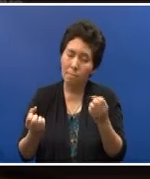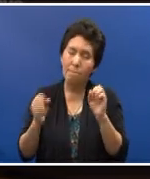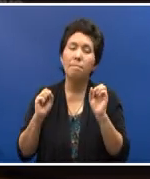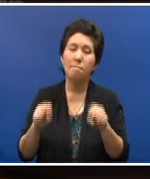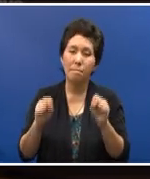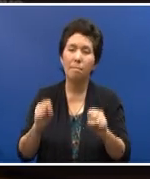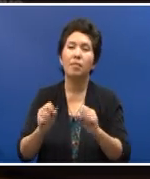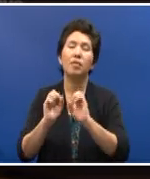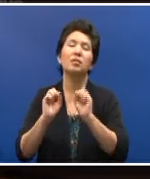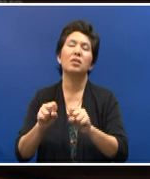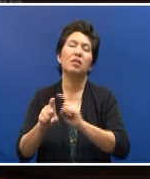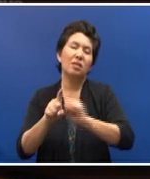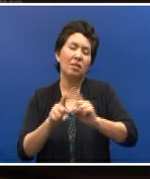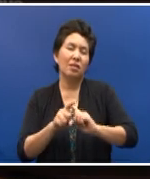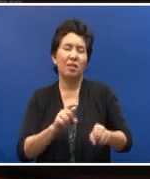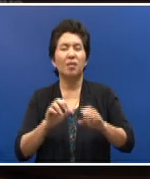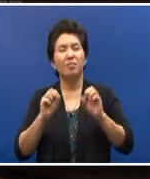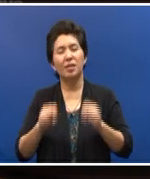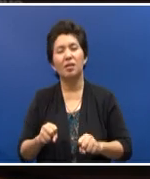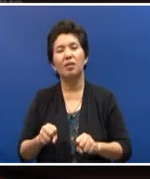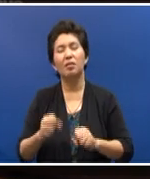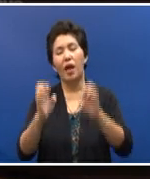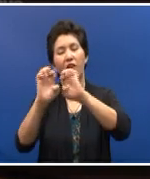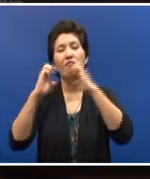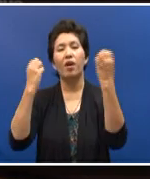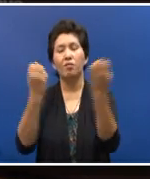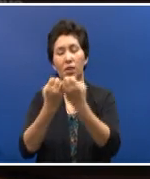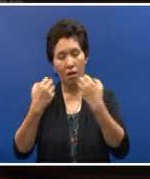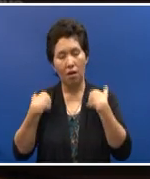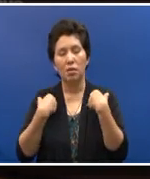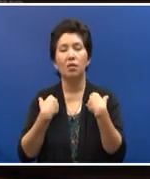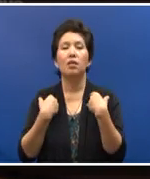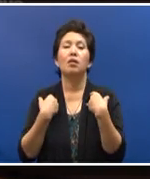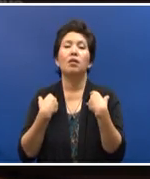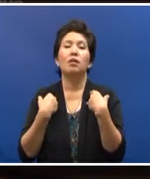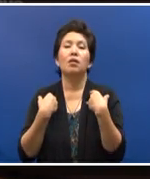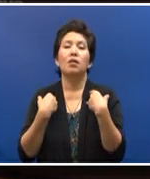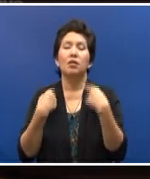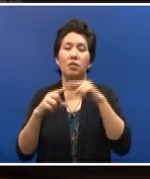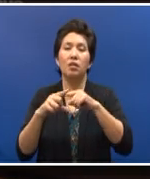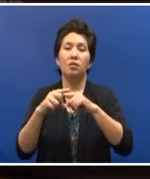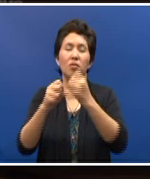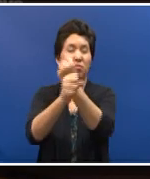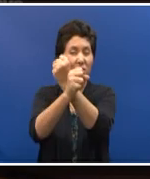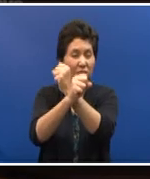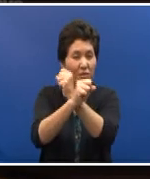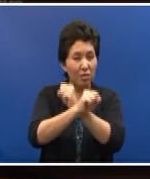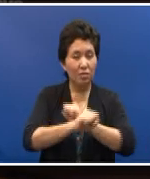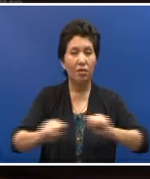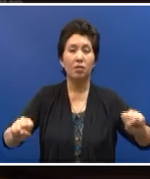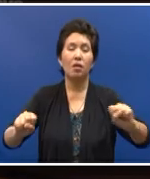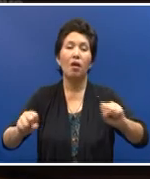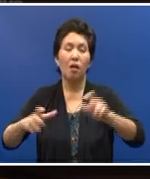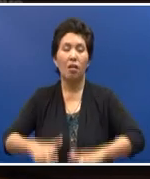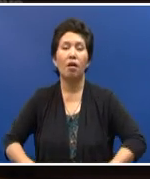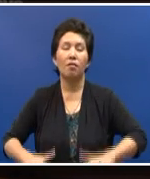negative consequences, okay, for the environment. Okay, in securing one's